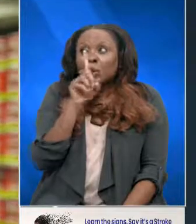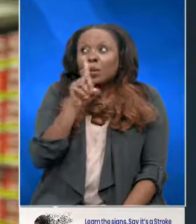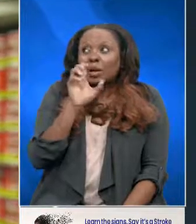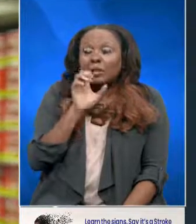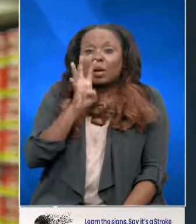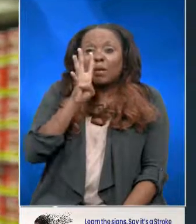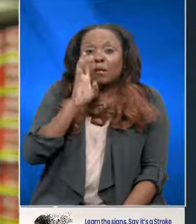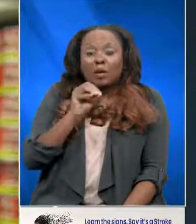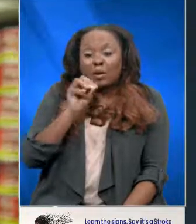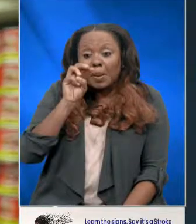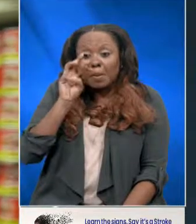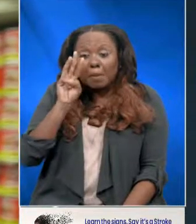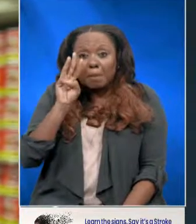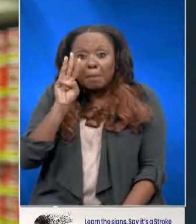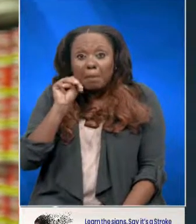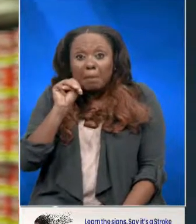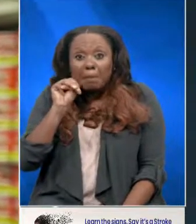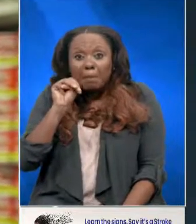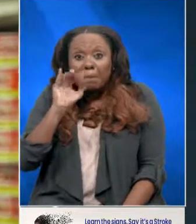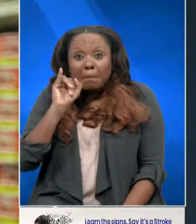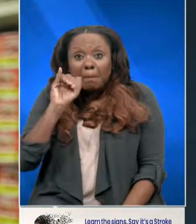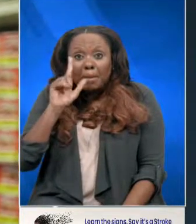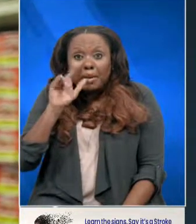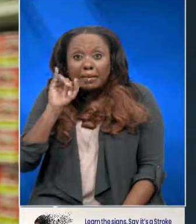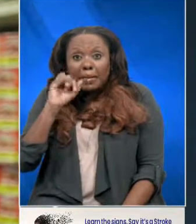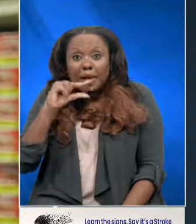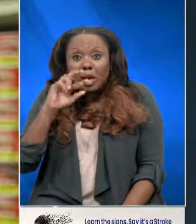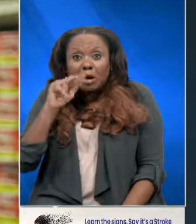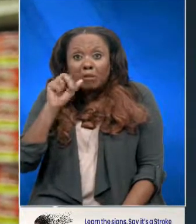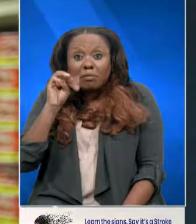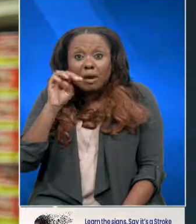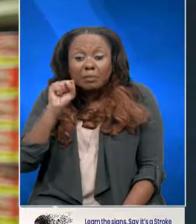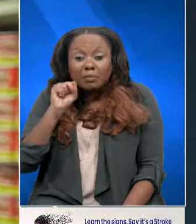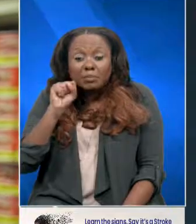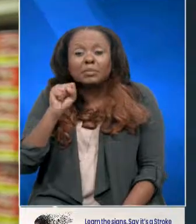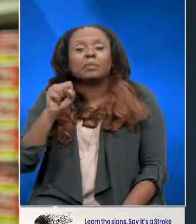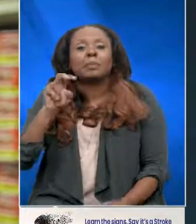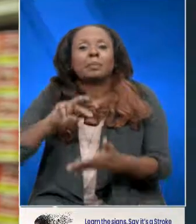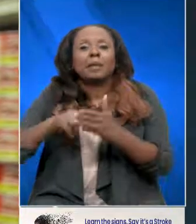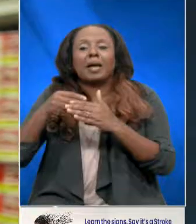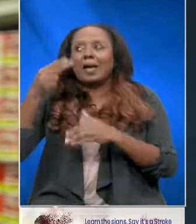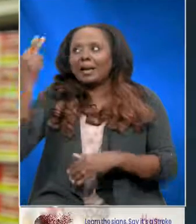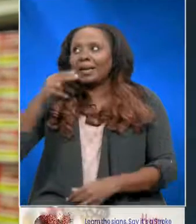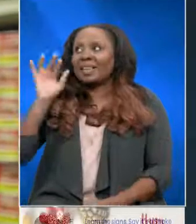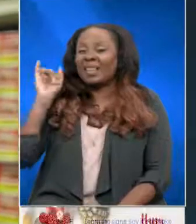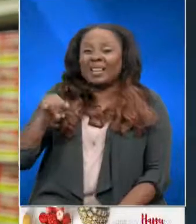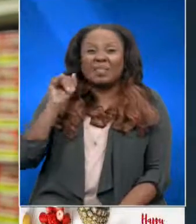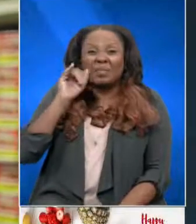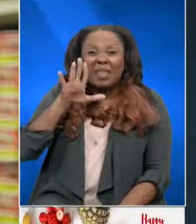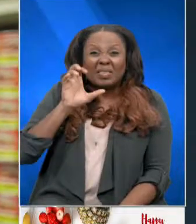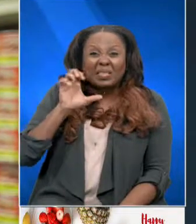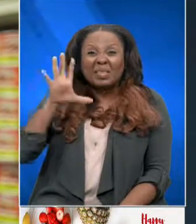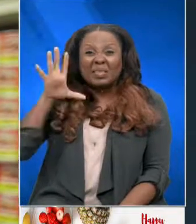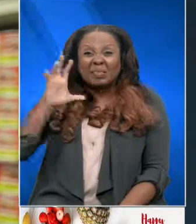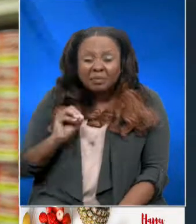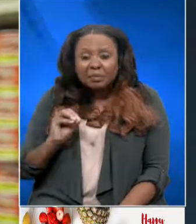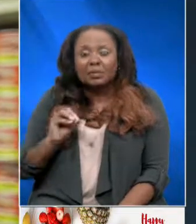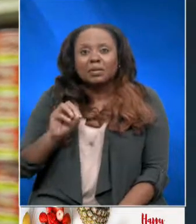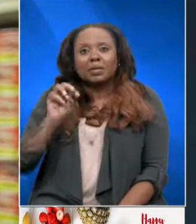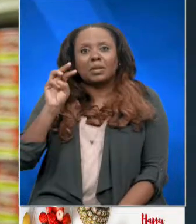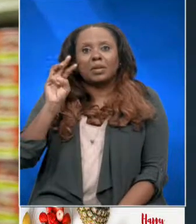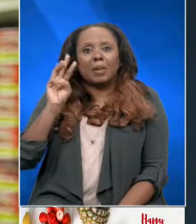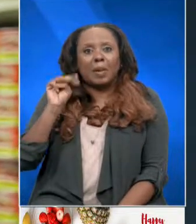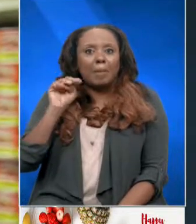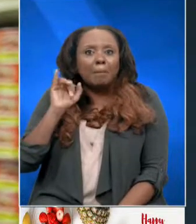140 milligrams or more per serving is high in sodium, and this is 550 milligrams, which is 23%